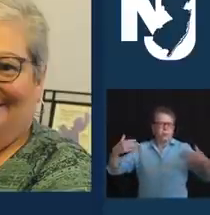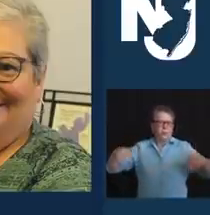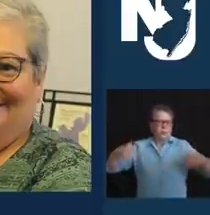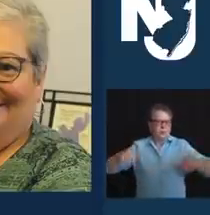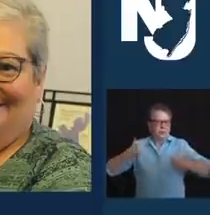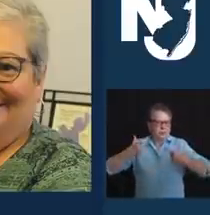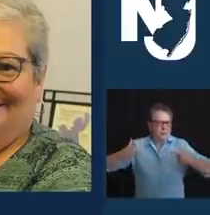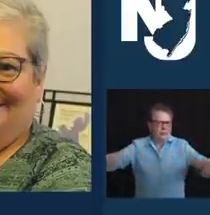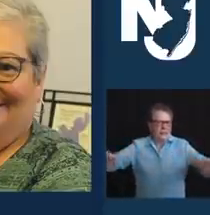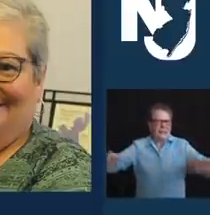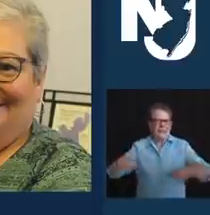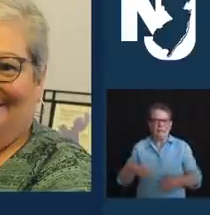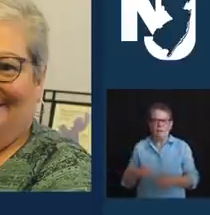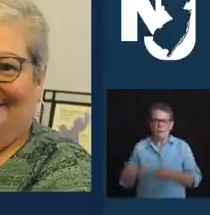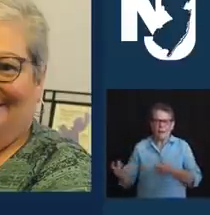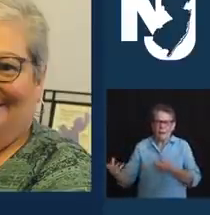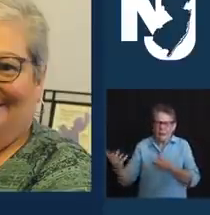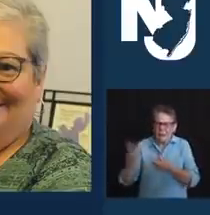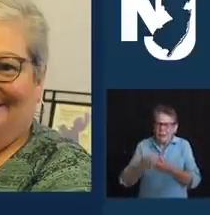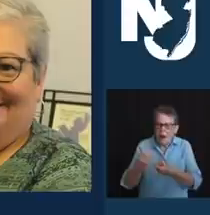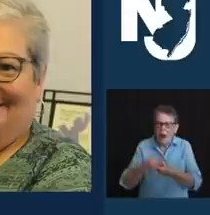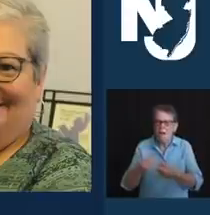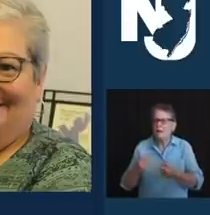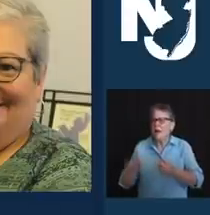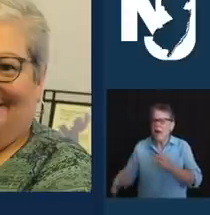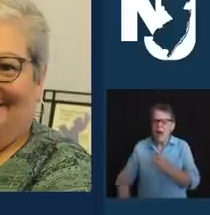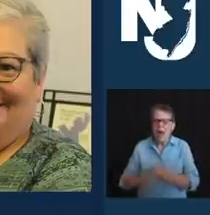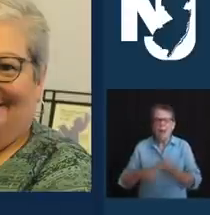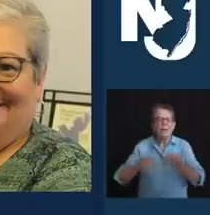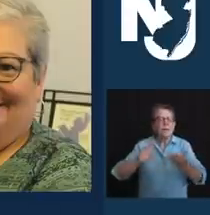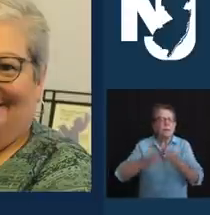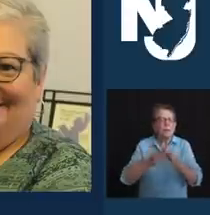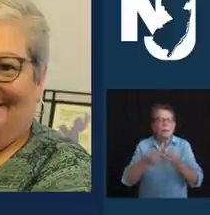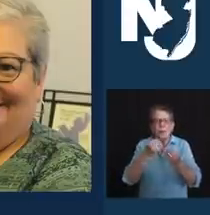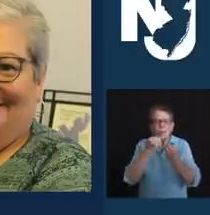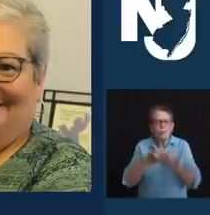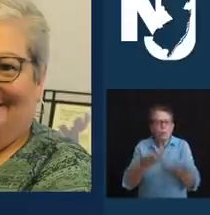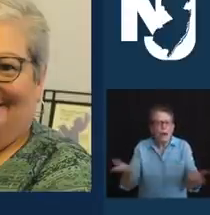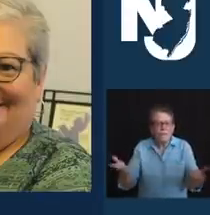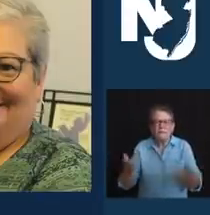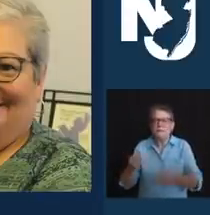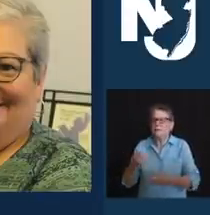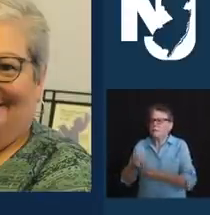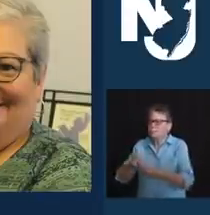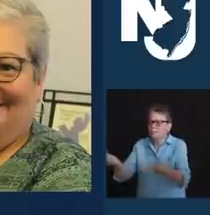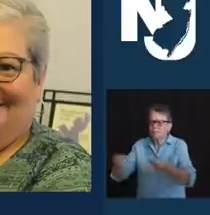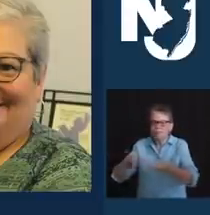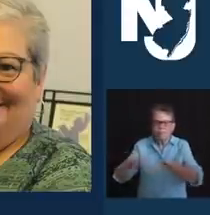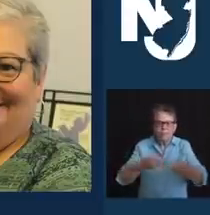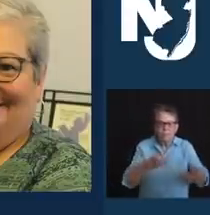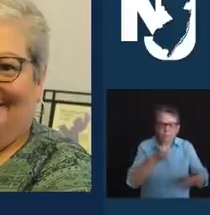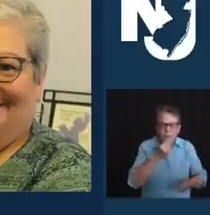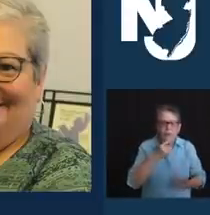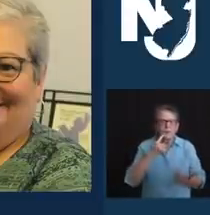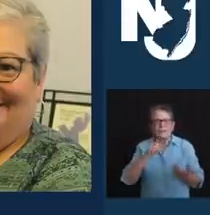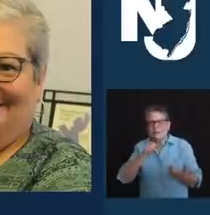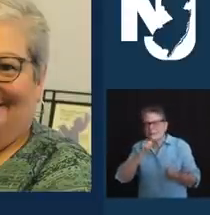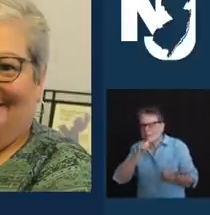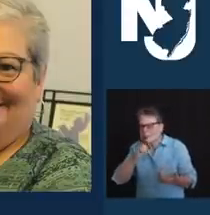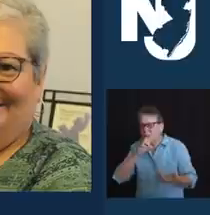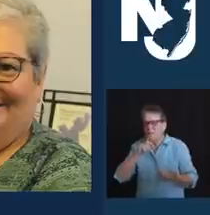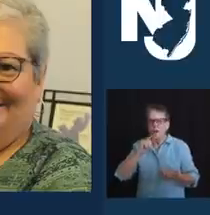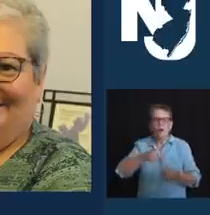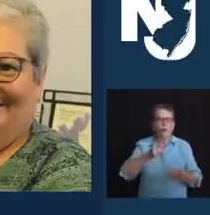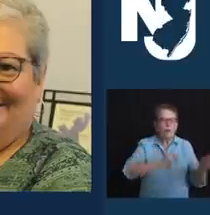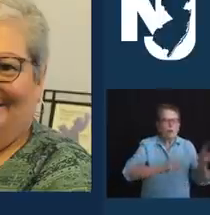sites and expanded their ability to provide meals to seniors. And Joyce and her team turned to local restaurants to help them meet the